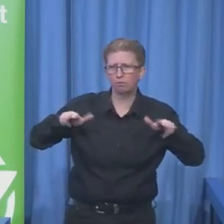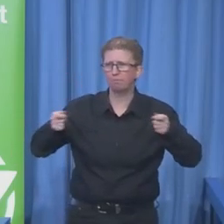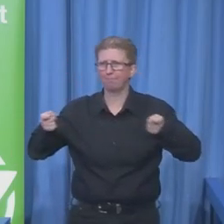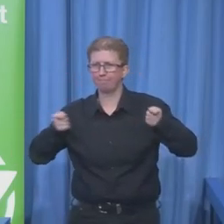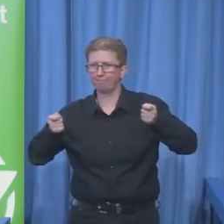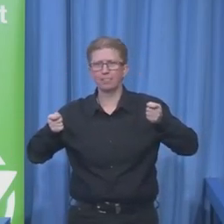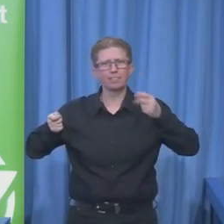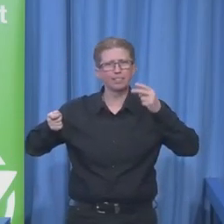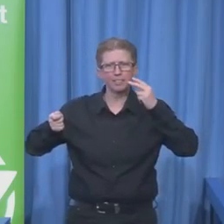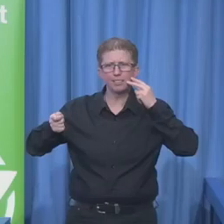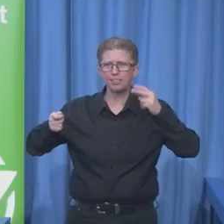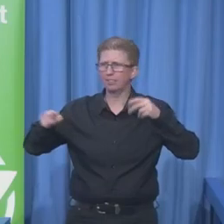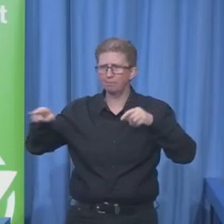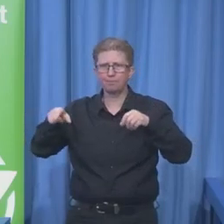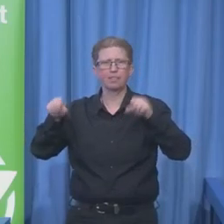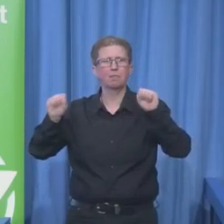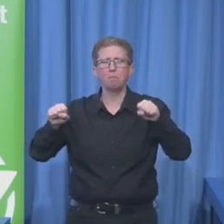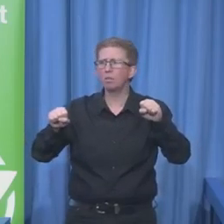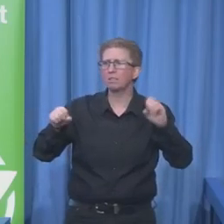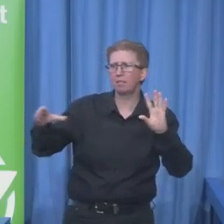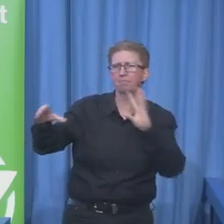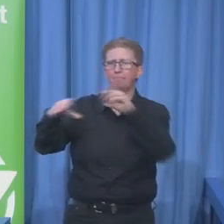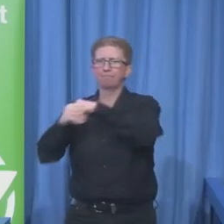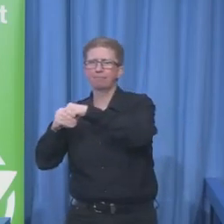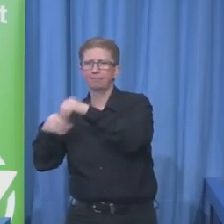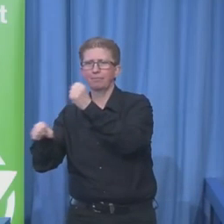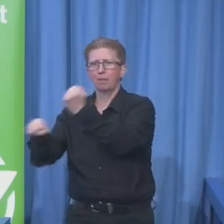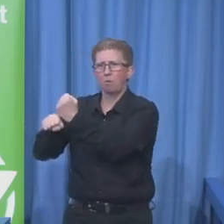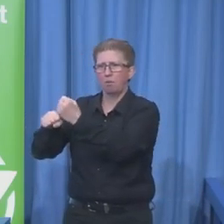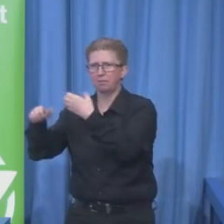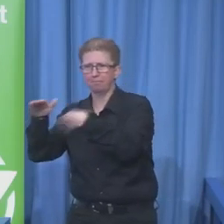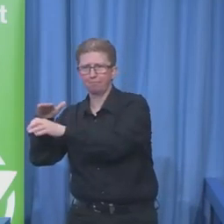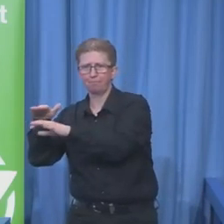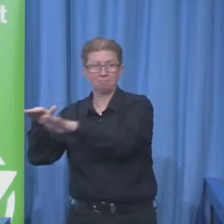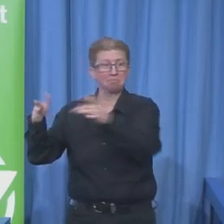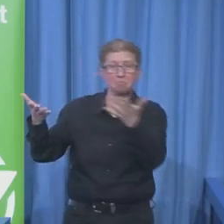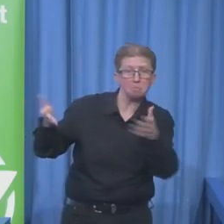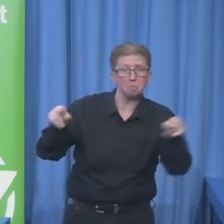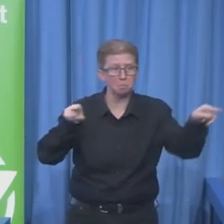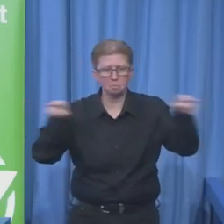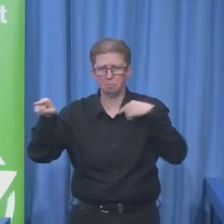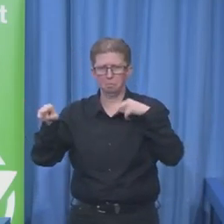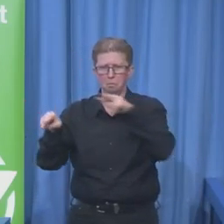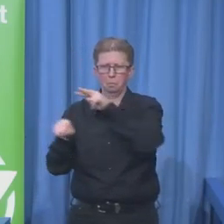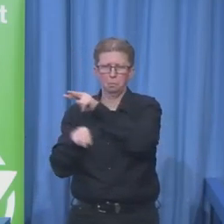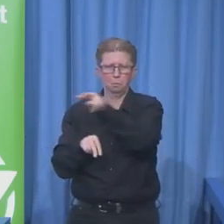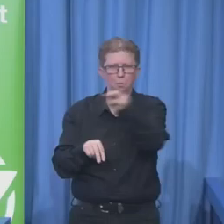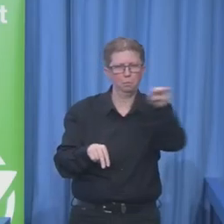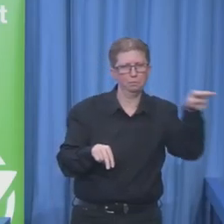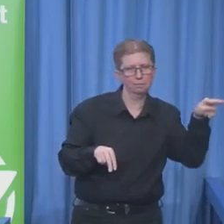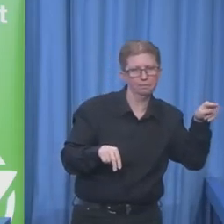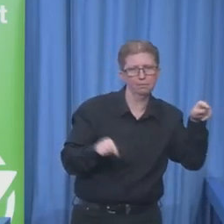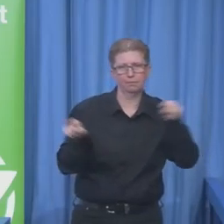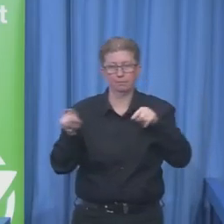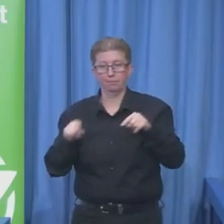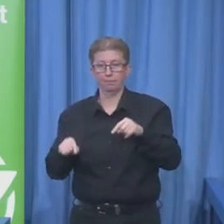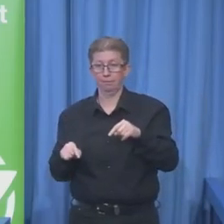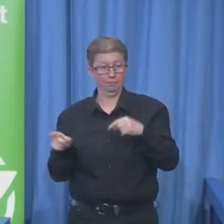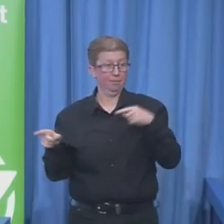user. And the service user is in the center of this planning process, but they usually also involve their